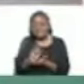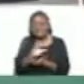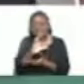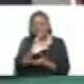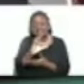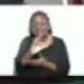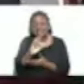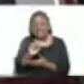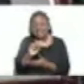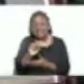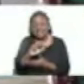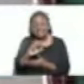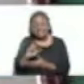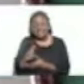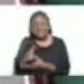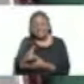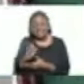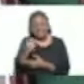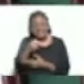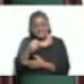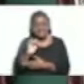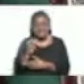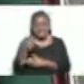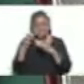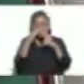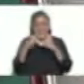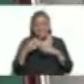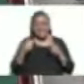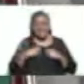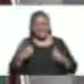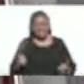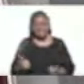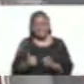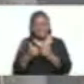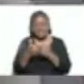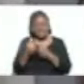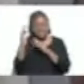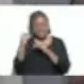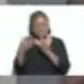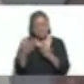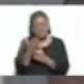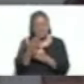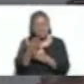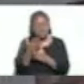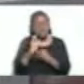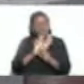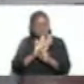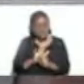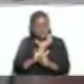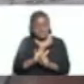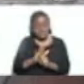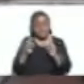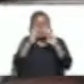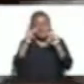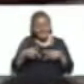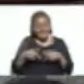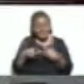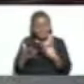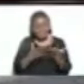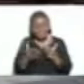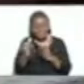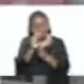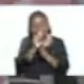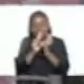like these institutions do the world over. Forbes hopes through the enforcement of the Parliamentary Services Act, which aims to give